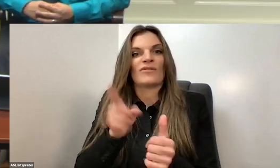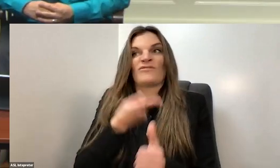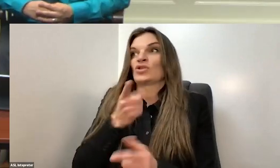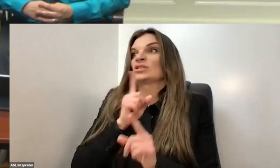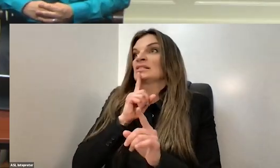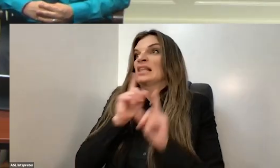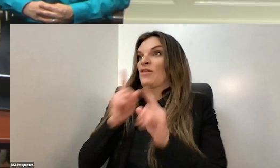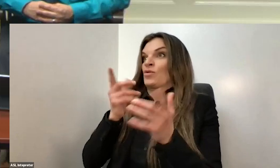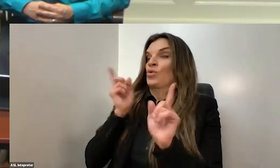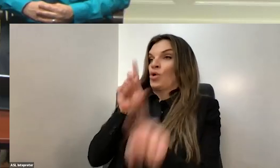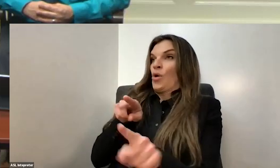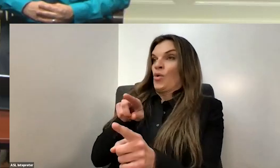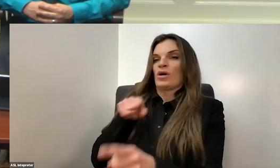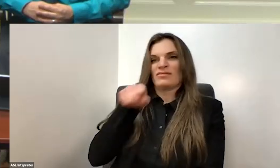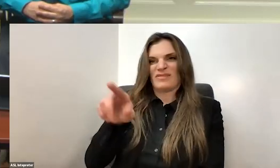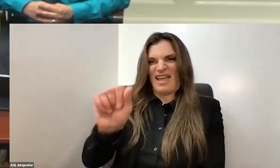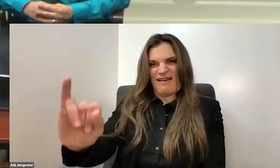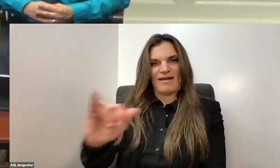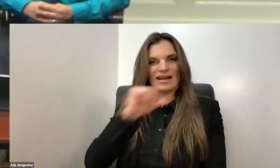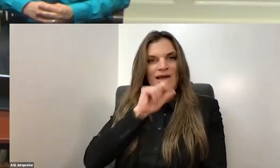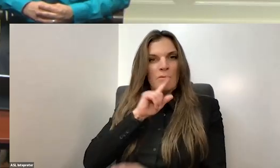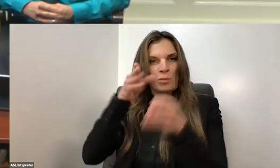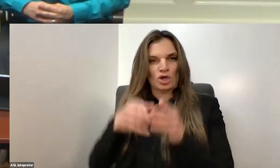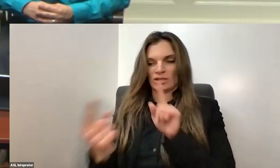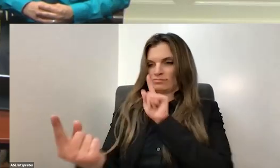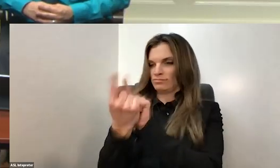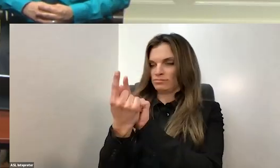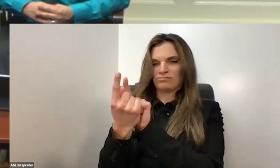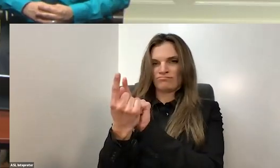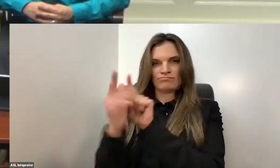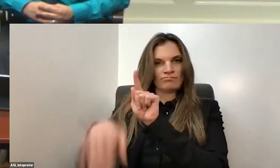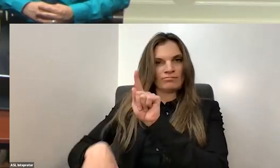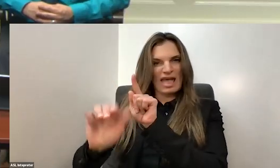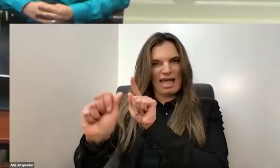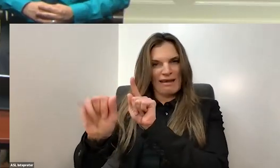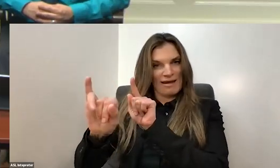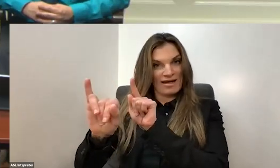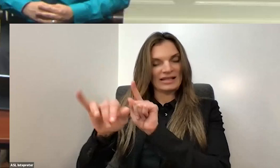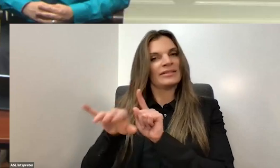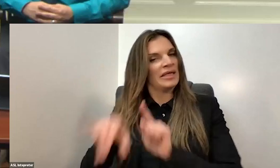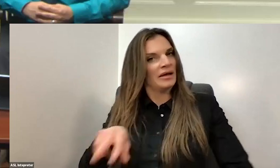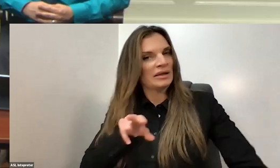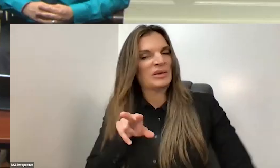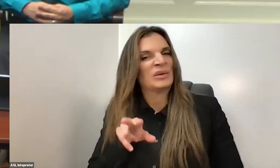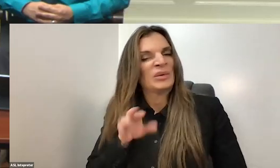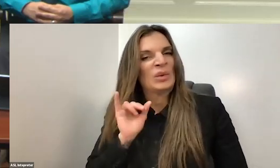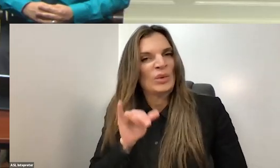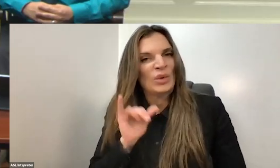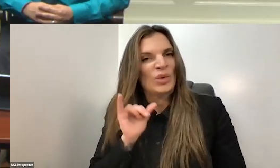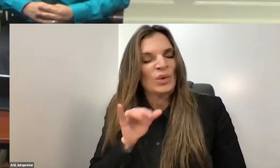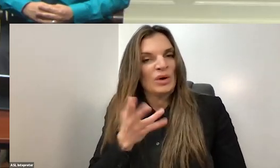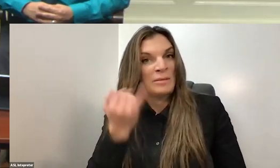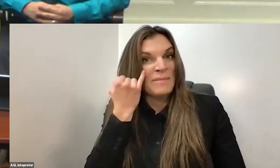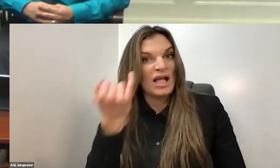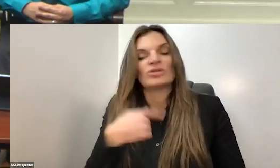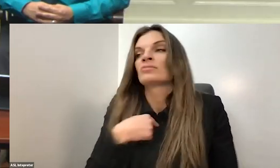this thing. And, you know, that's going to apparently, like, the danger is, like, if you're not making eye contact, it'll